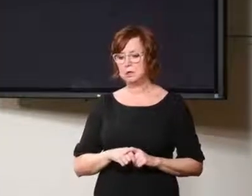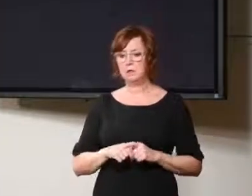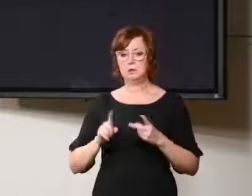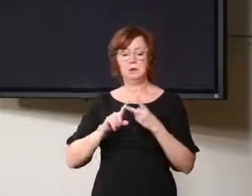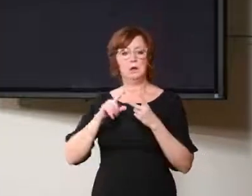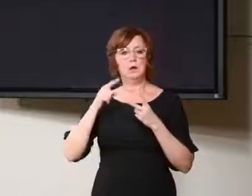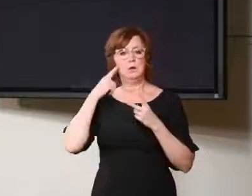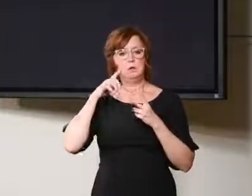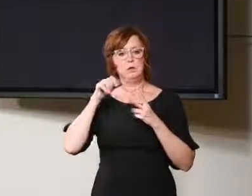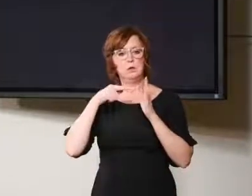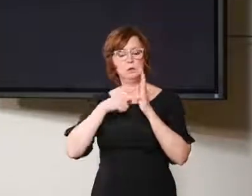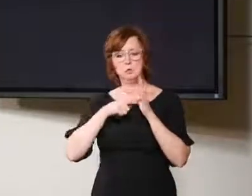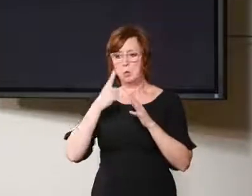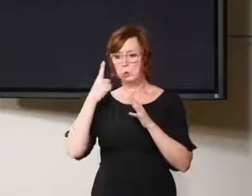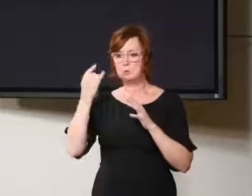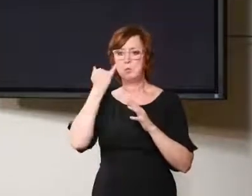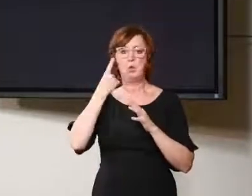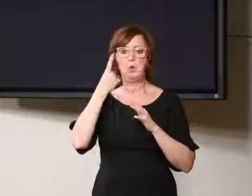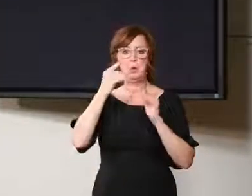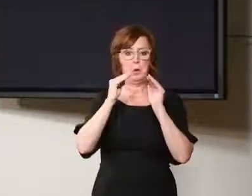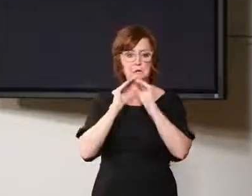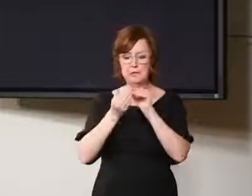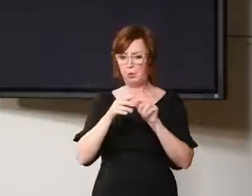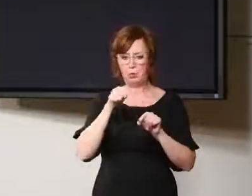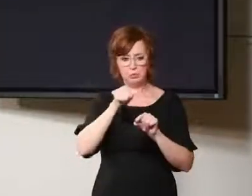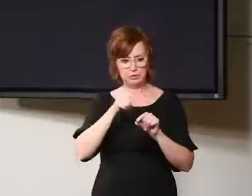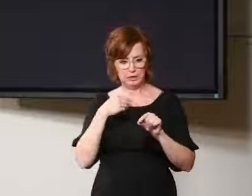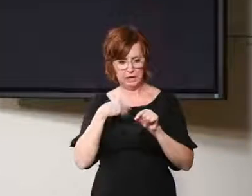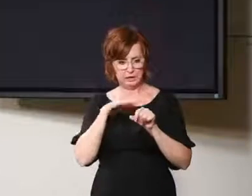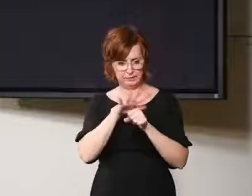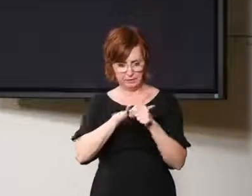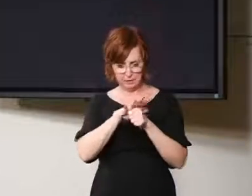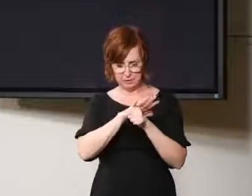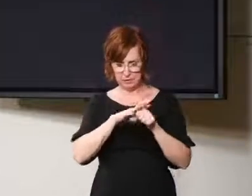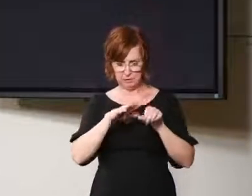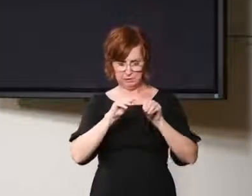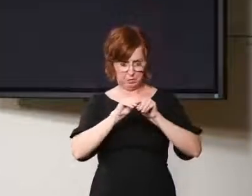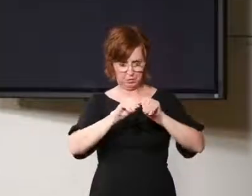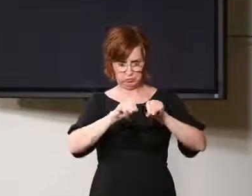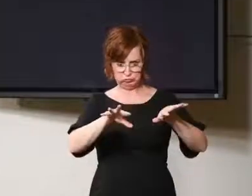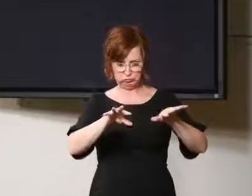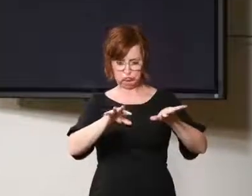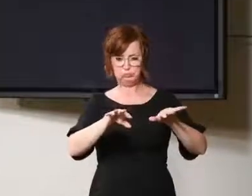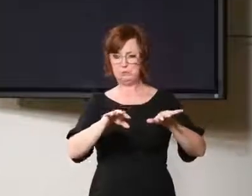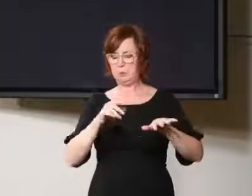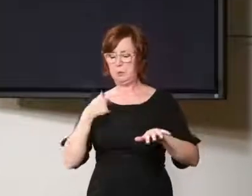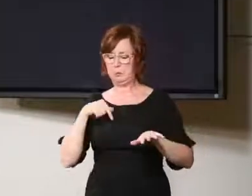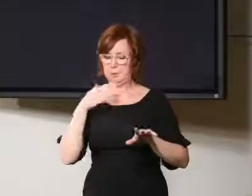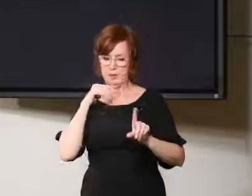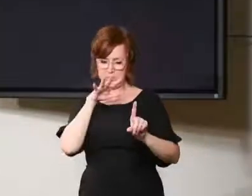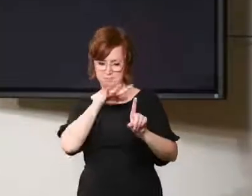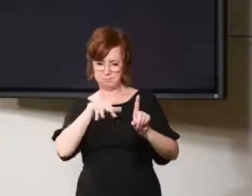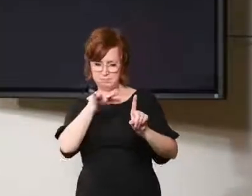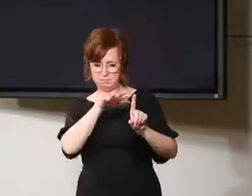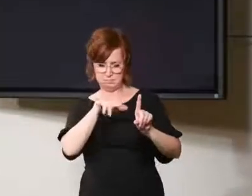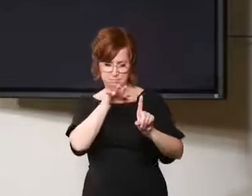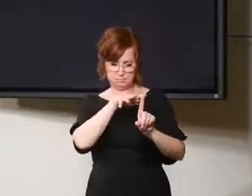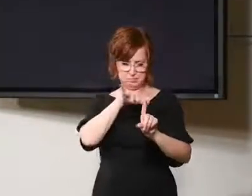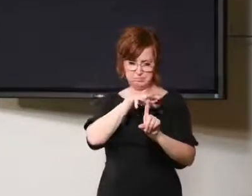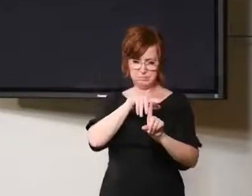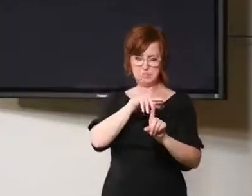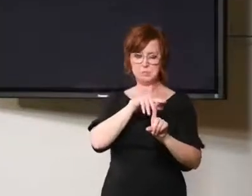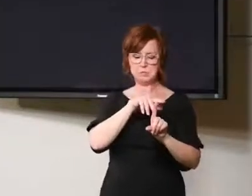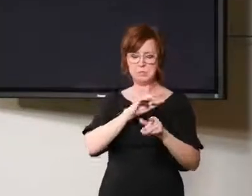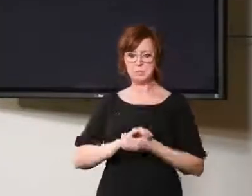or a community, we would look at that in isolation as to how can we contain that outbreak in